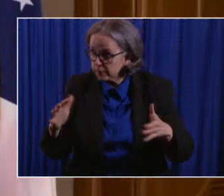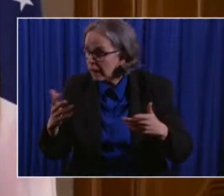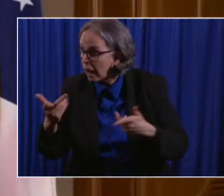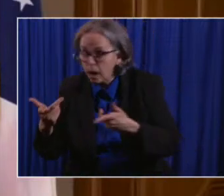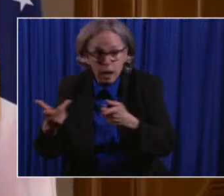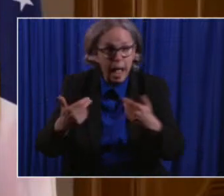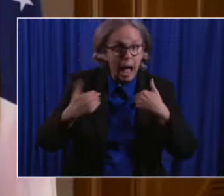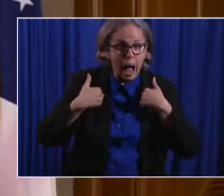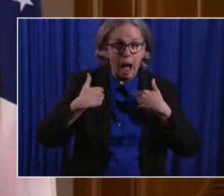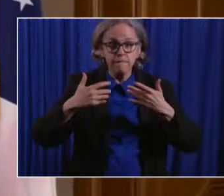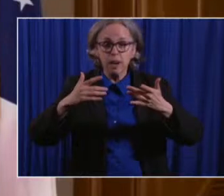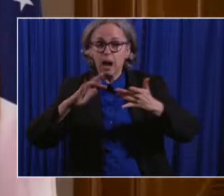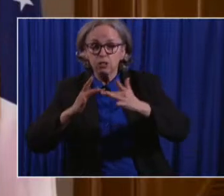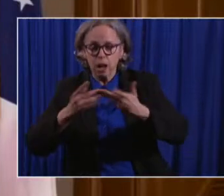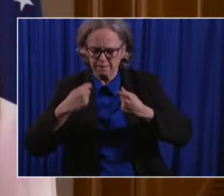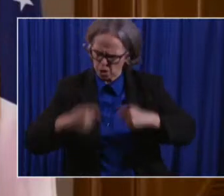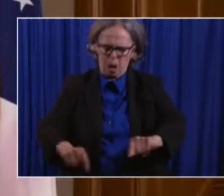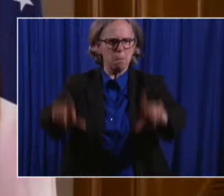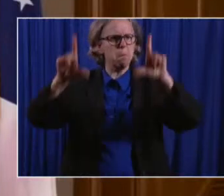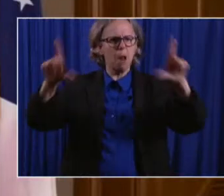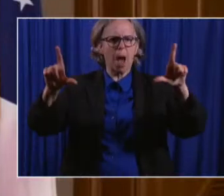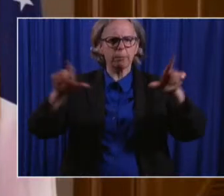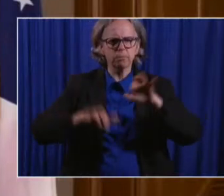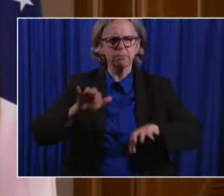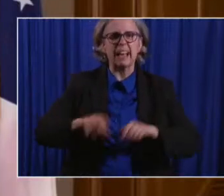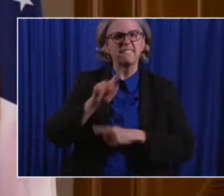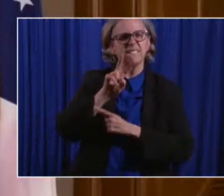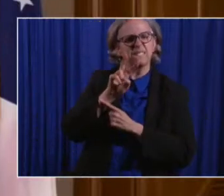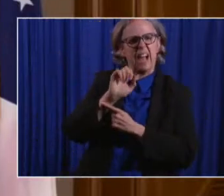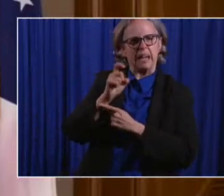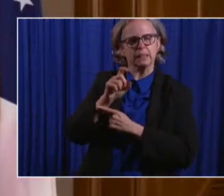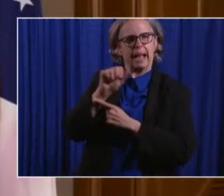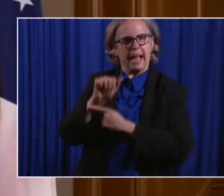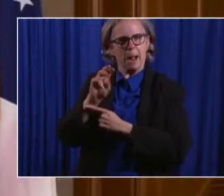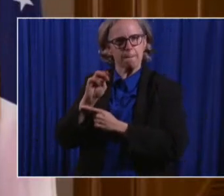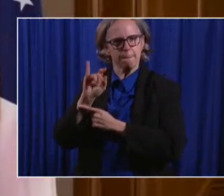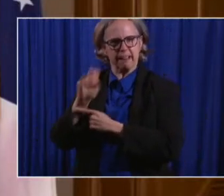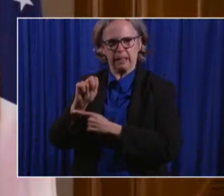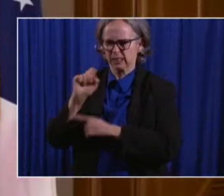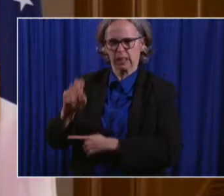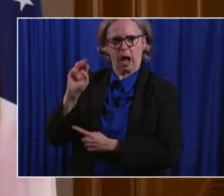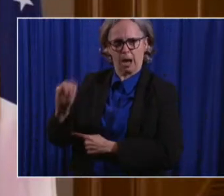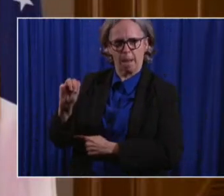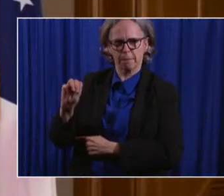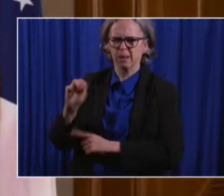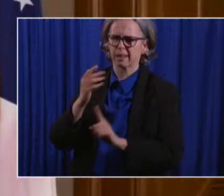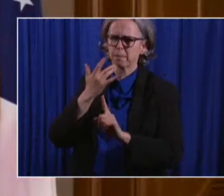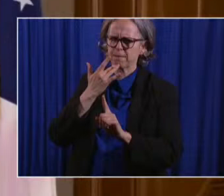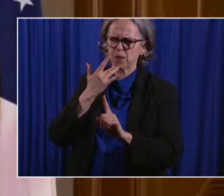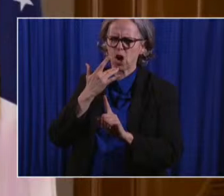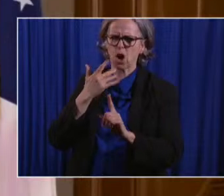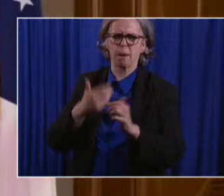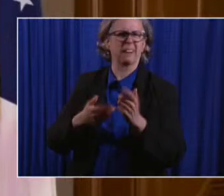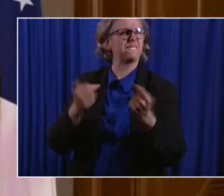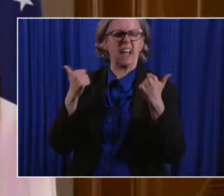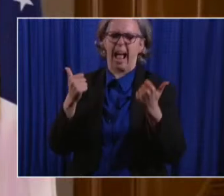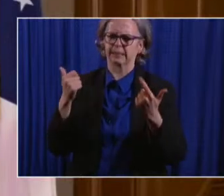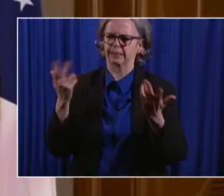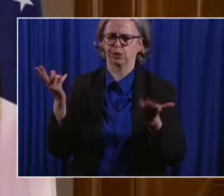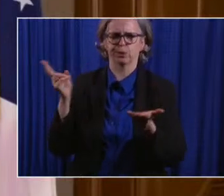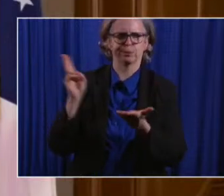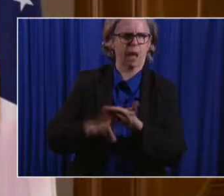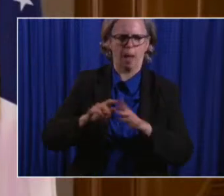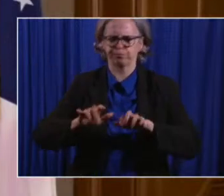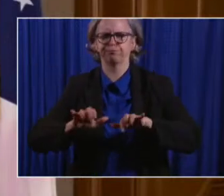at vaxamillion.com is preferred and is the fastest option to register with the exact same odds of winning. However you get